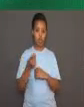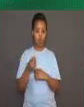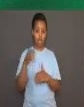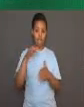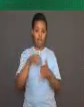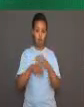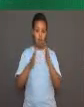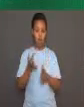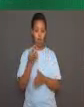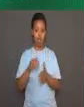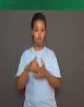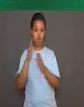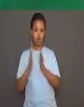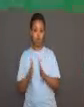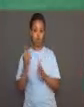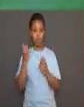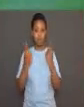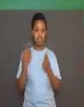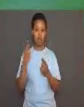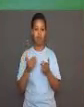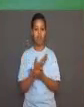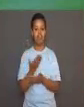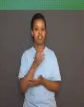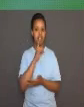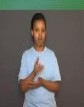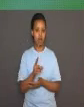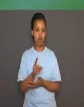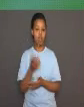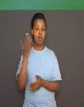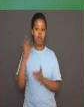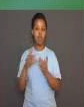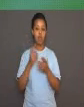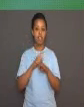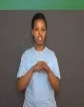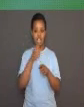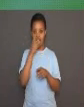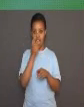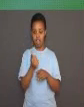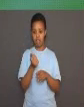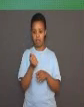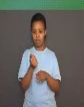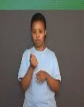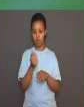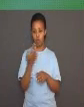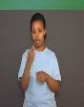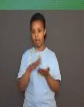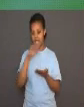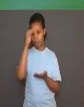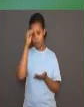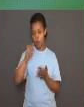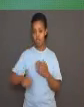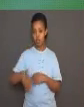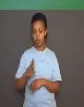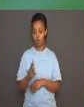or external stimulus. As we learned in our last lesson, plants are equipped